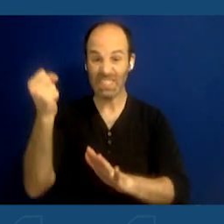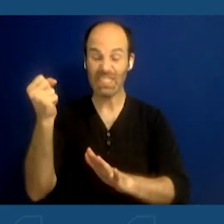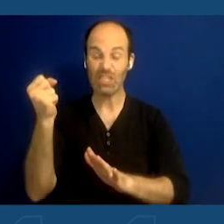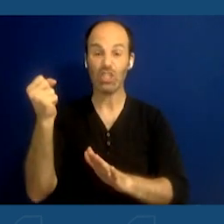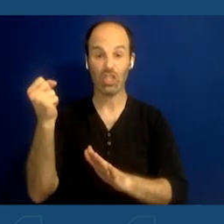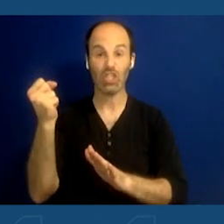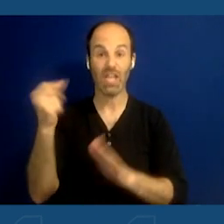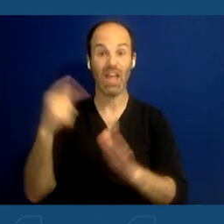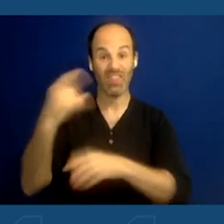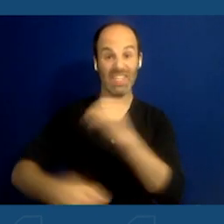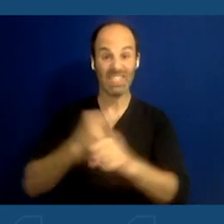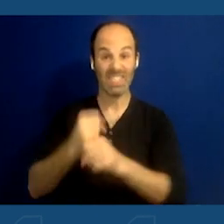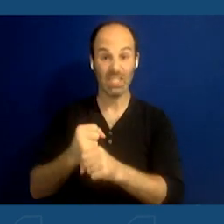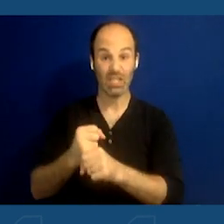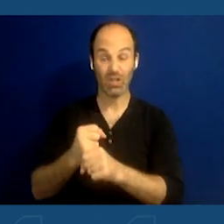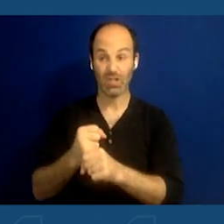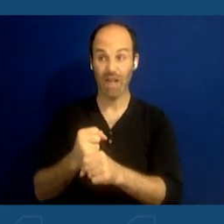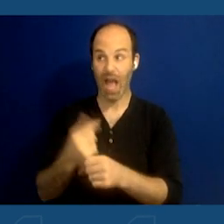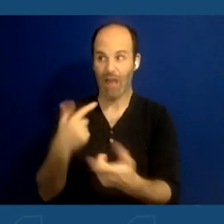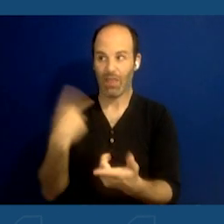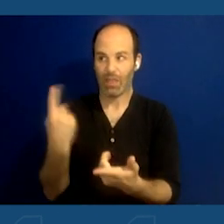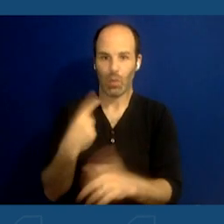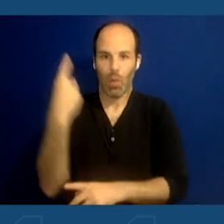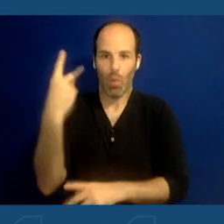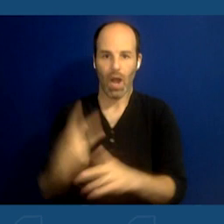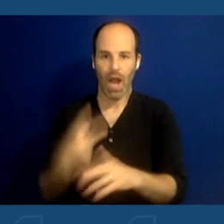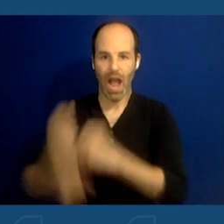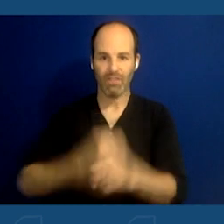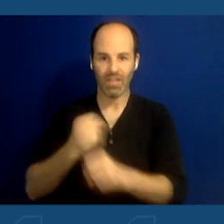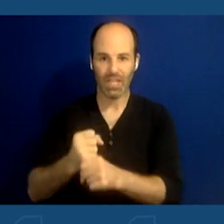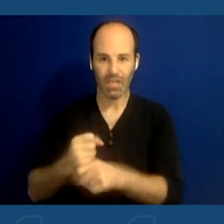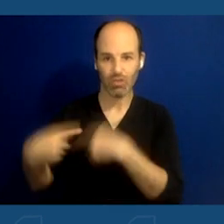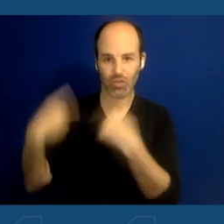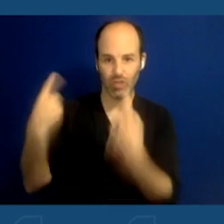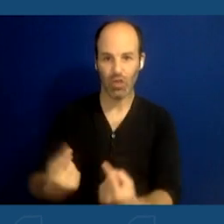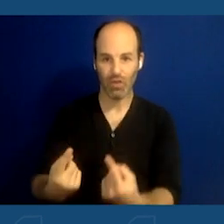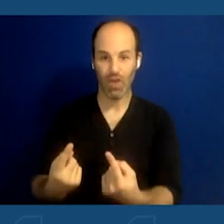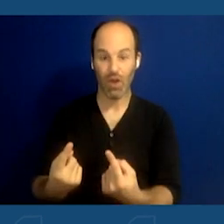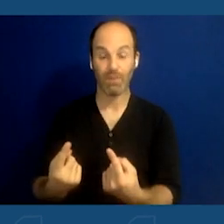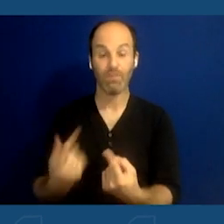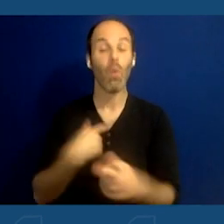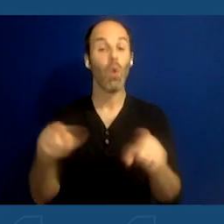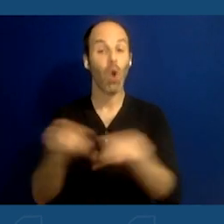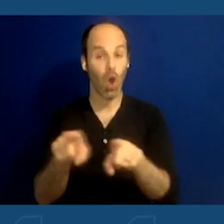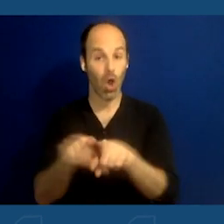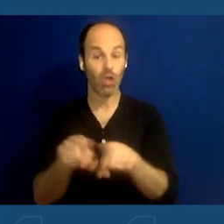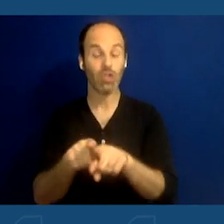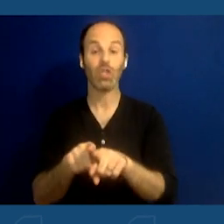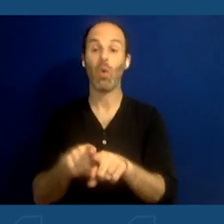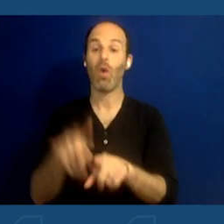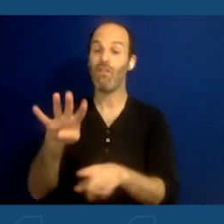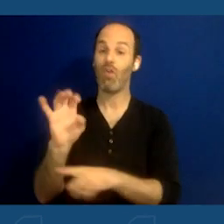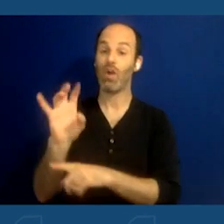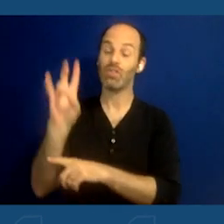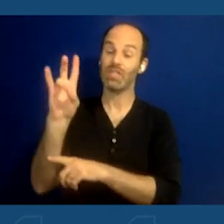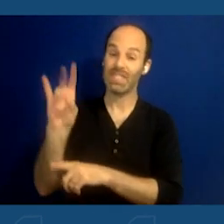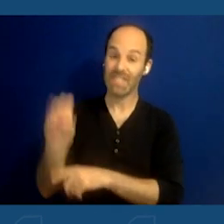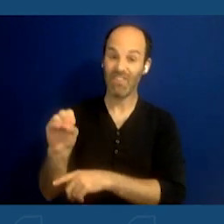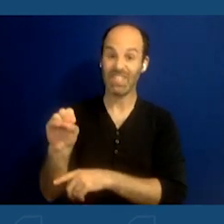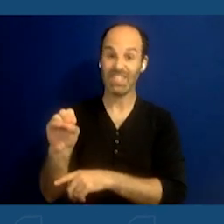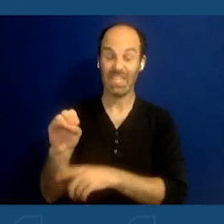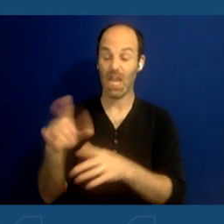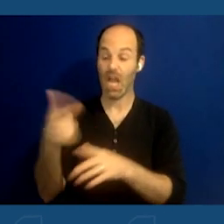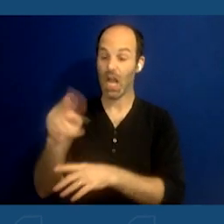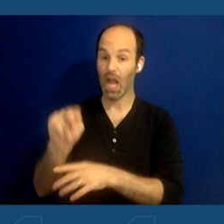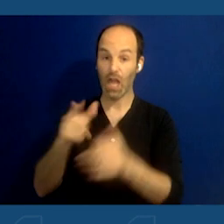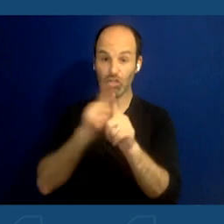year to go. So we are focusing on this, and I want to also we're also conducting 470 gun tracing investigations, and we're